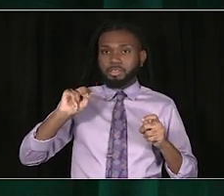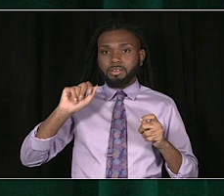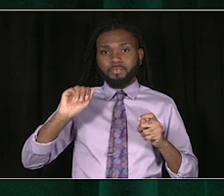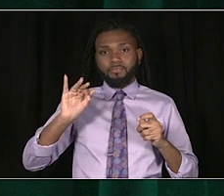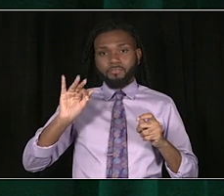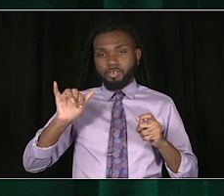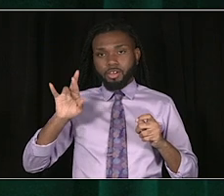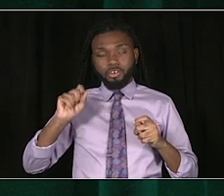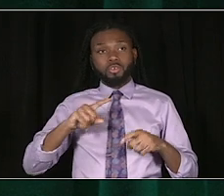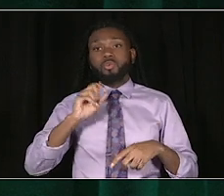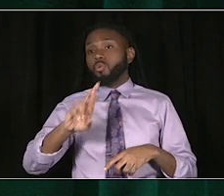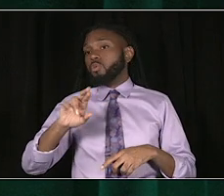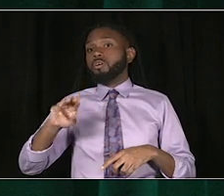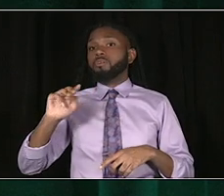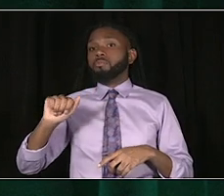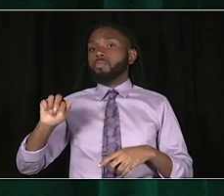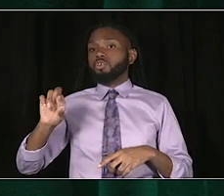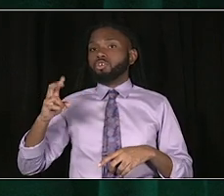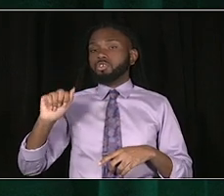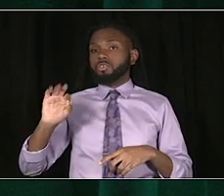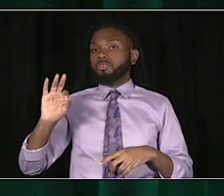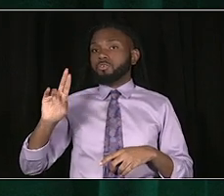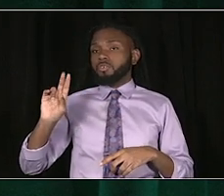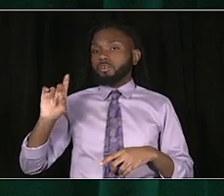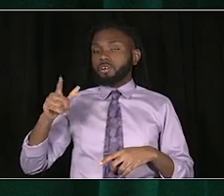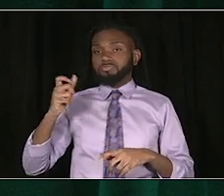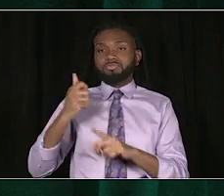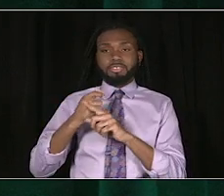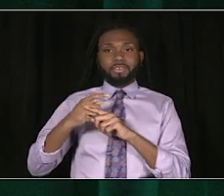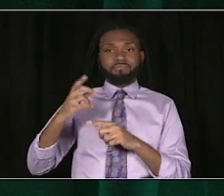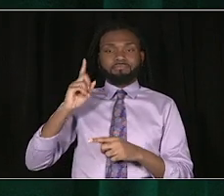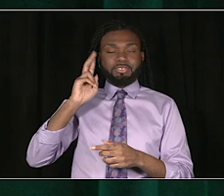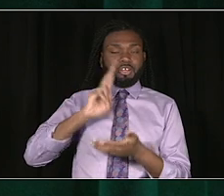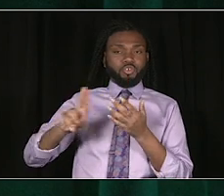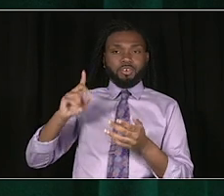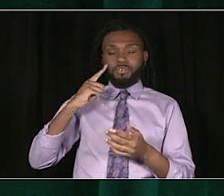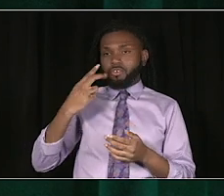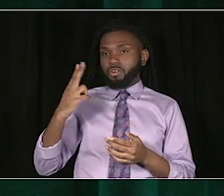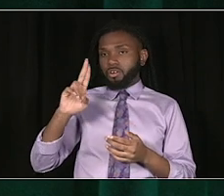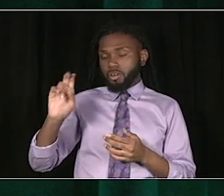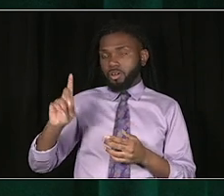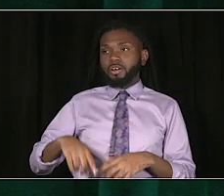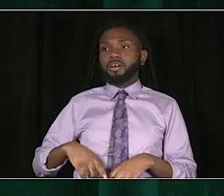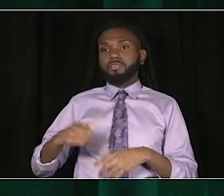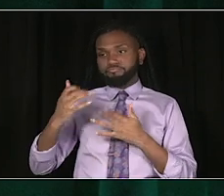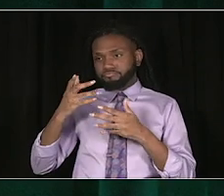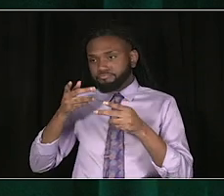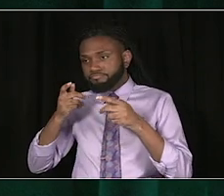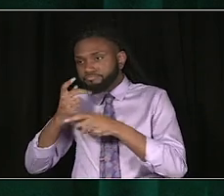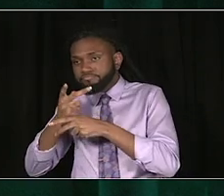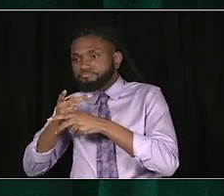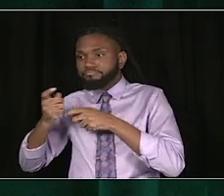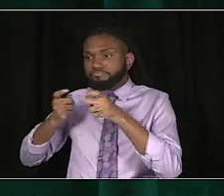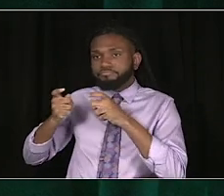Or Marsha Fudge, my good friend, as Secretary of HUD, in being concerned with housing, and you